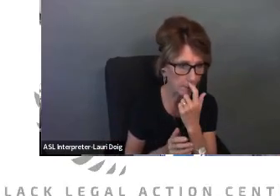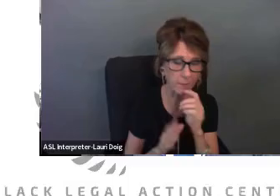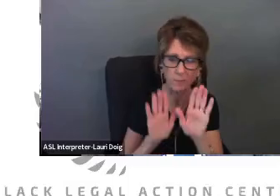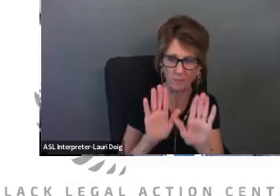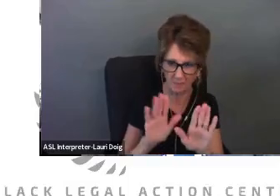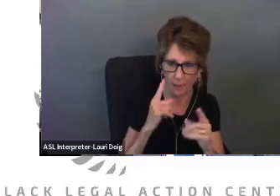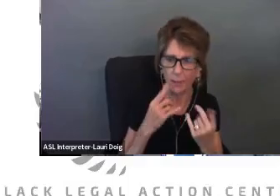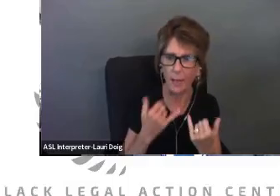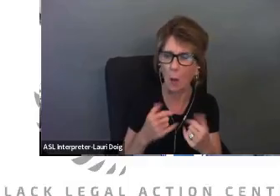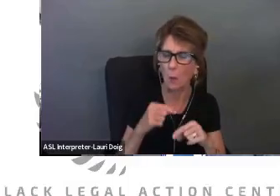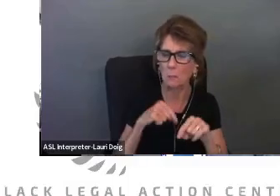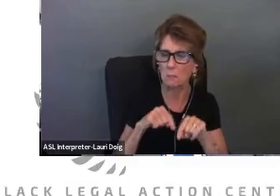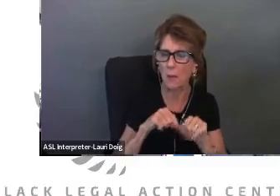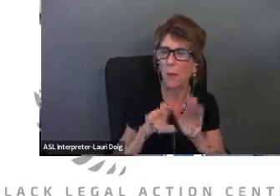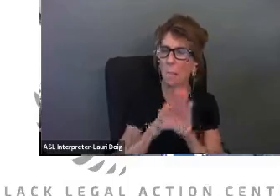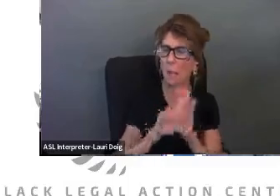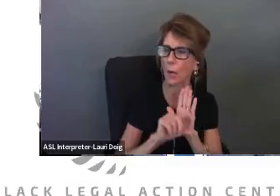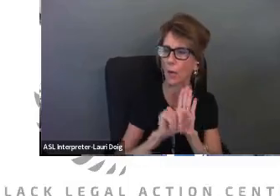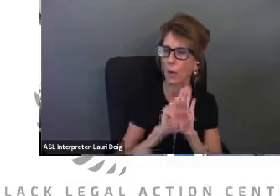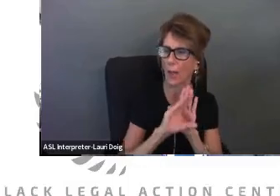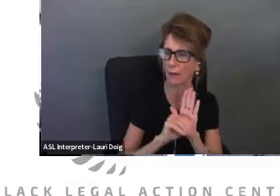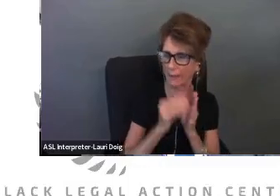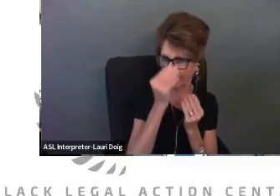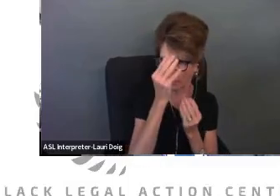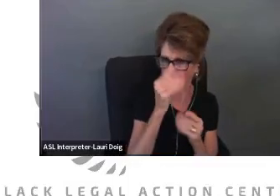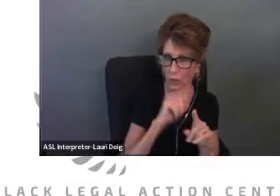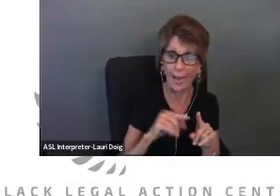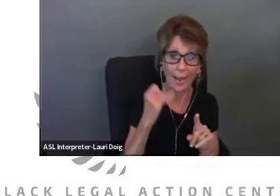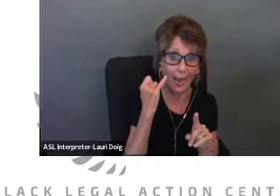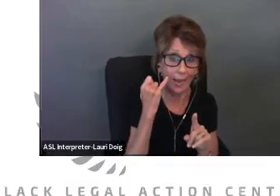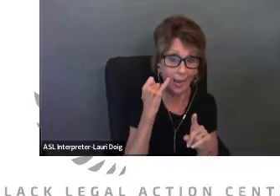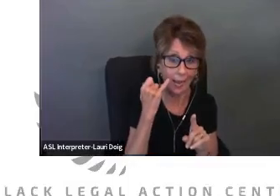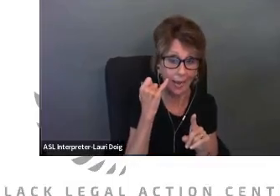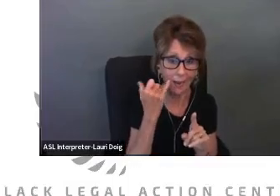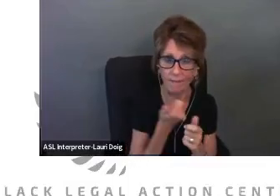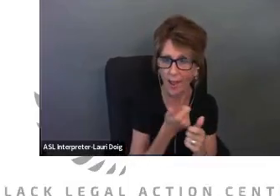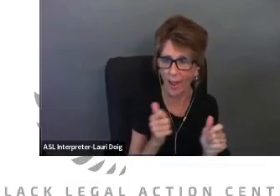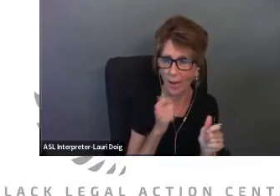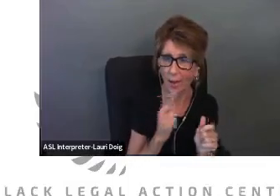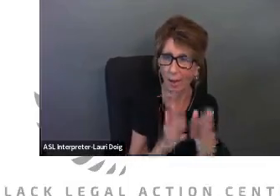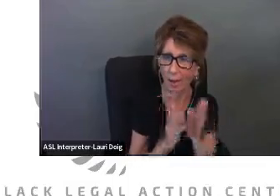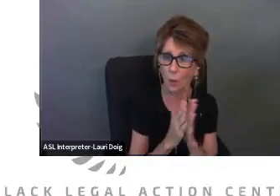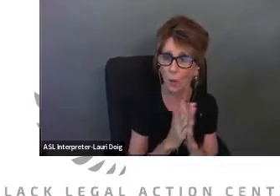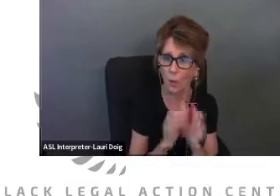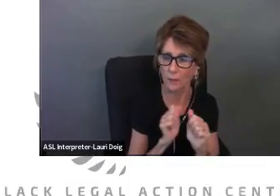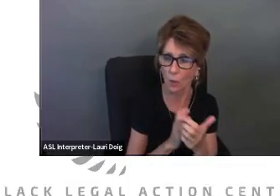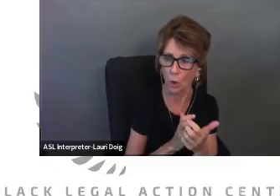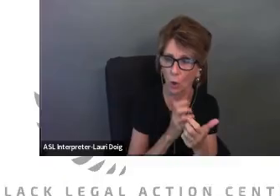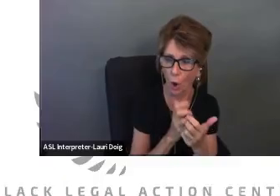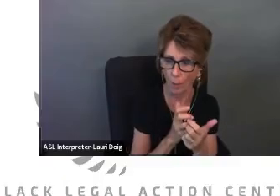here. When we're drafting the request for accommodation, it's what we would call in